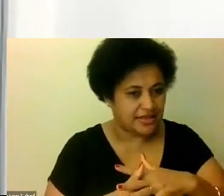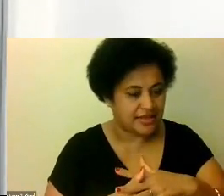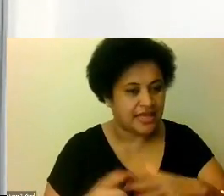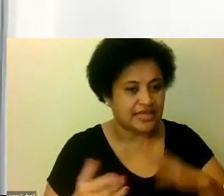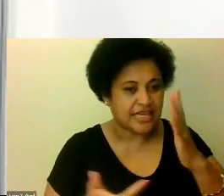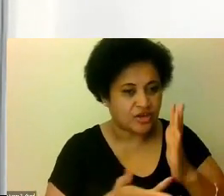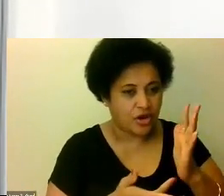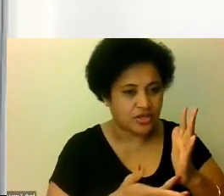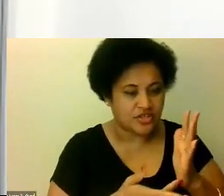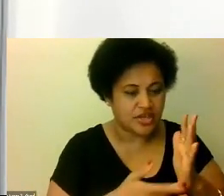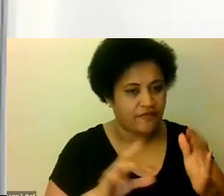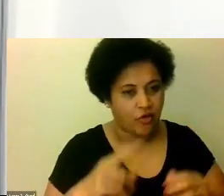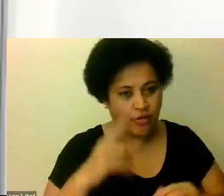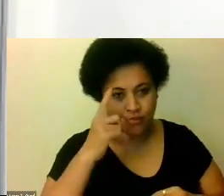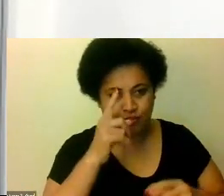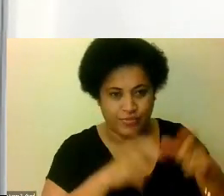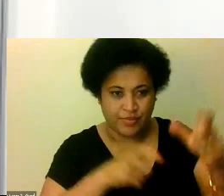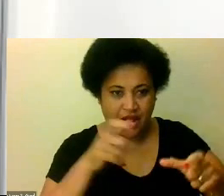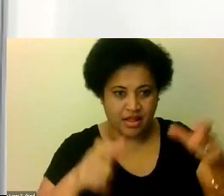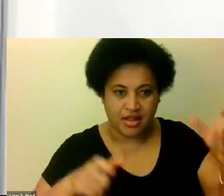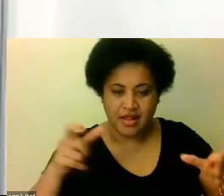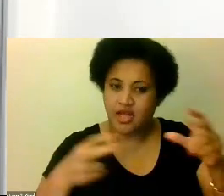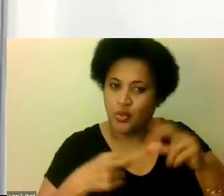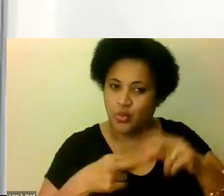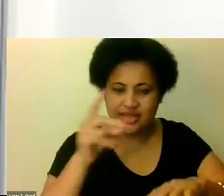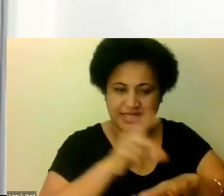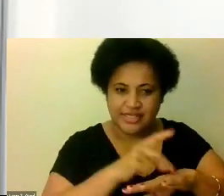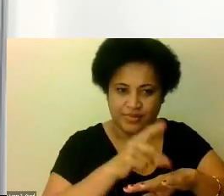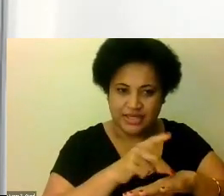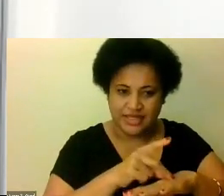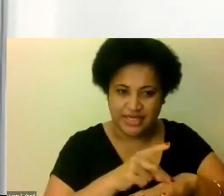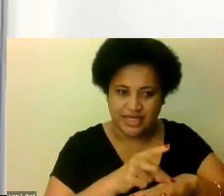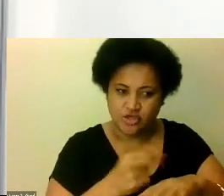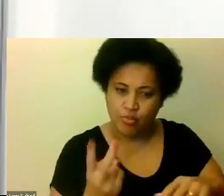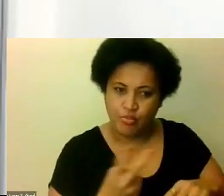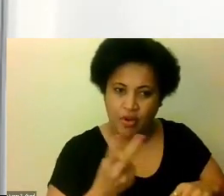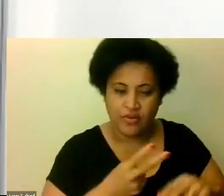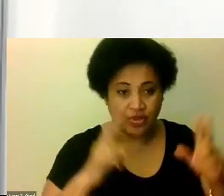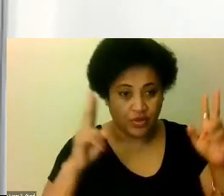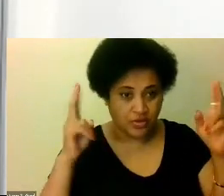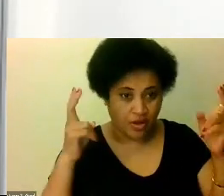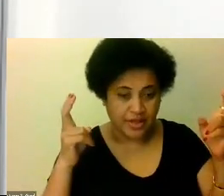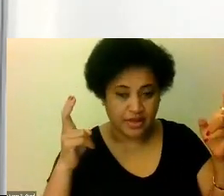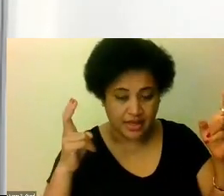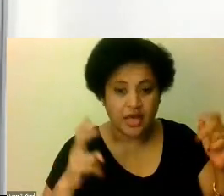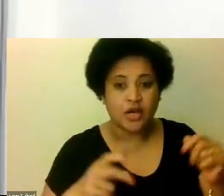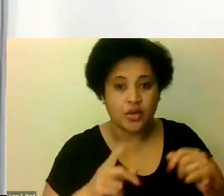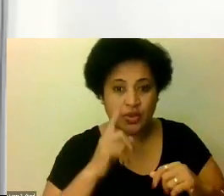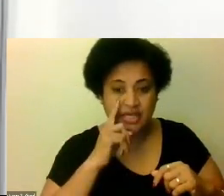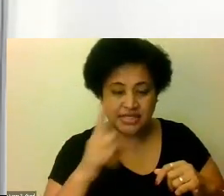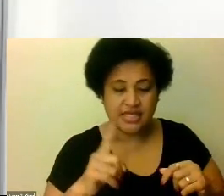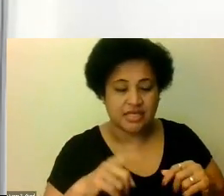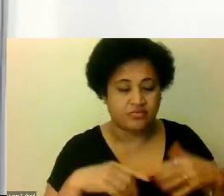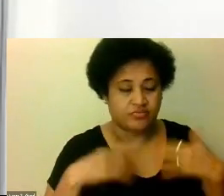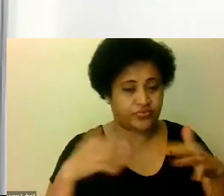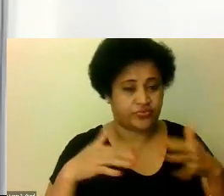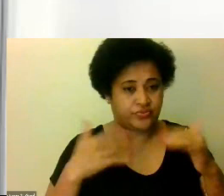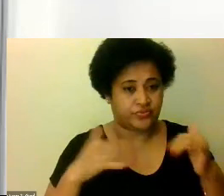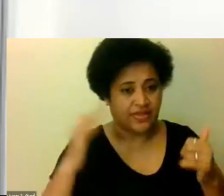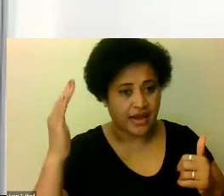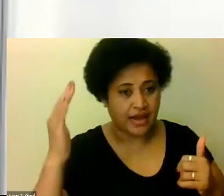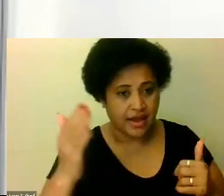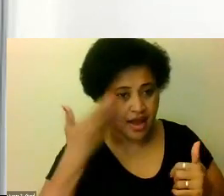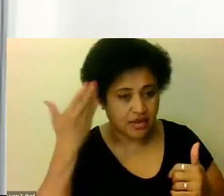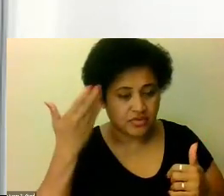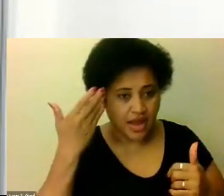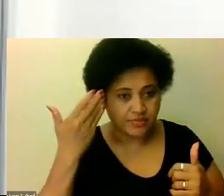disability. And in both of these topics, we see those extreme outcomes and the